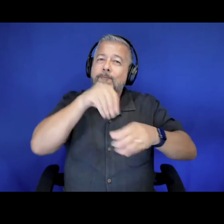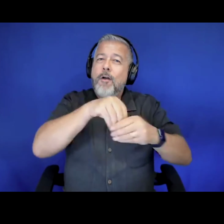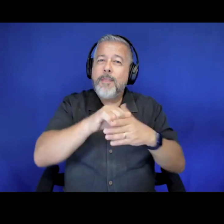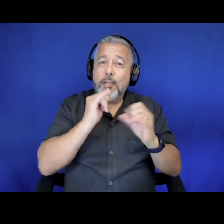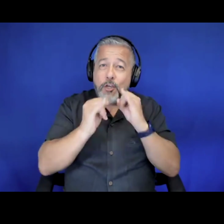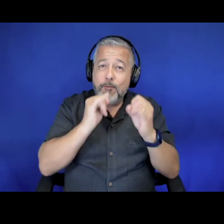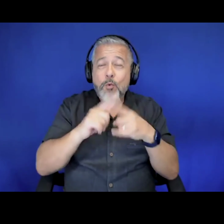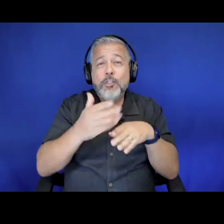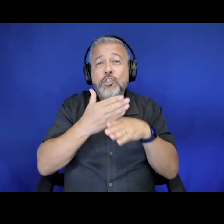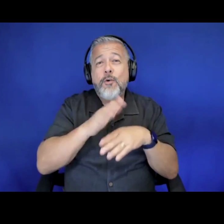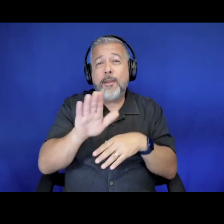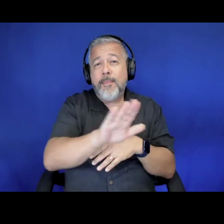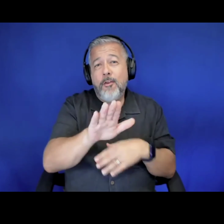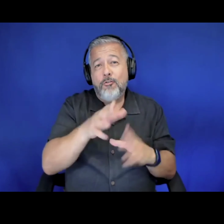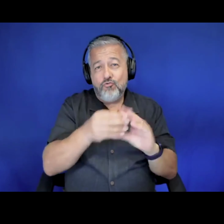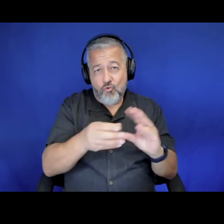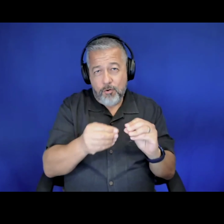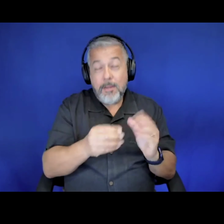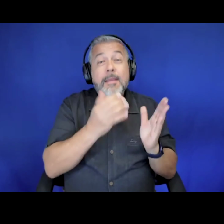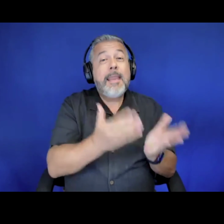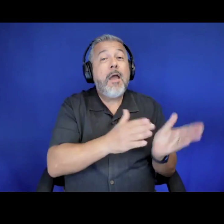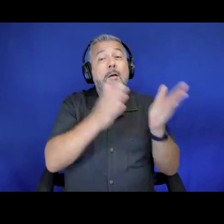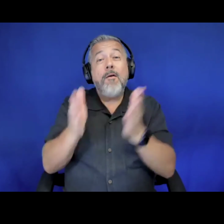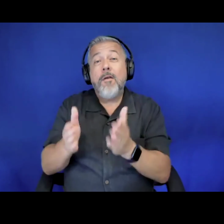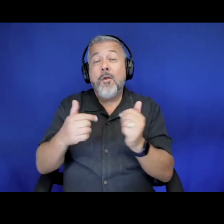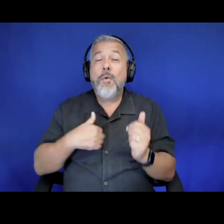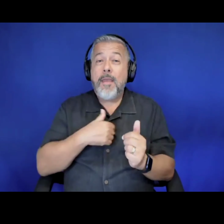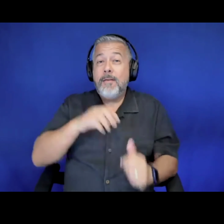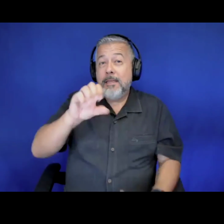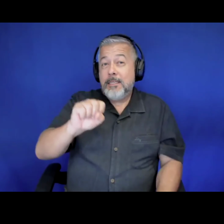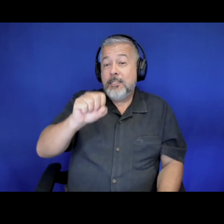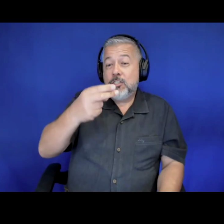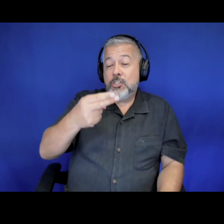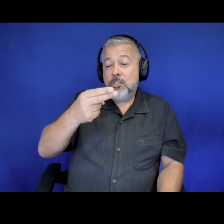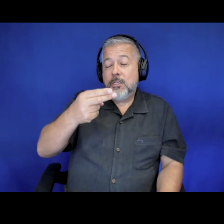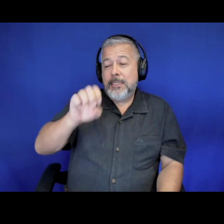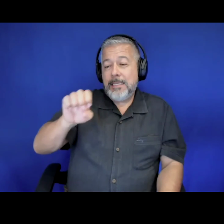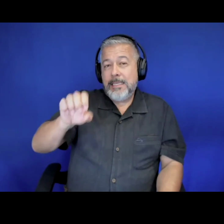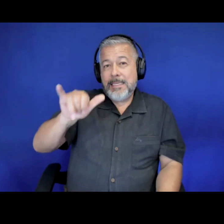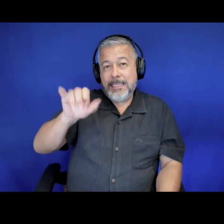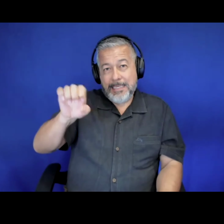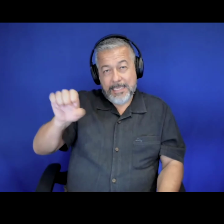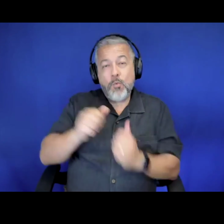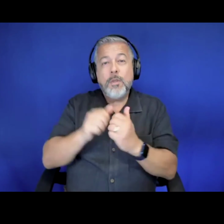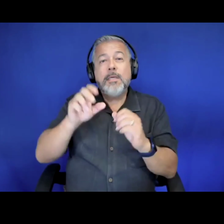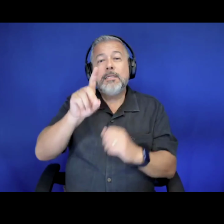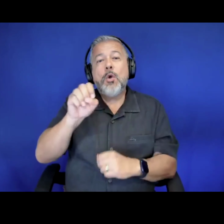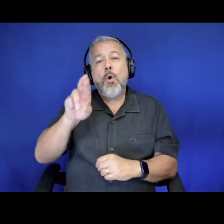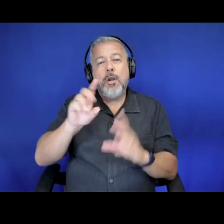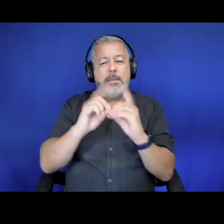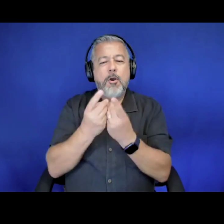story. Next up, we have she with the Department of Rehabilitation.